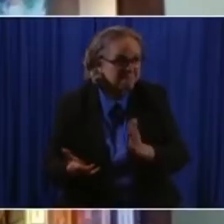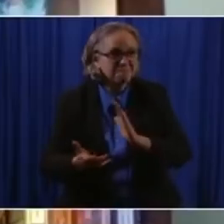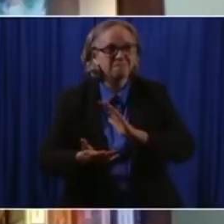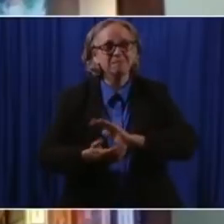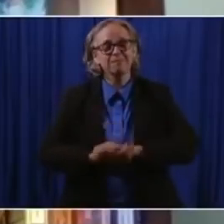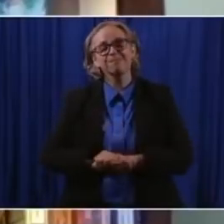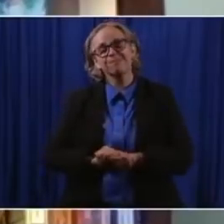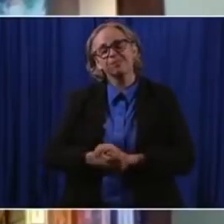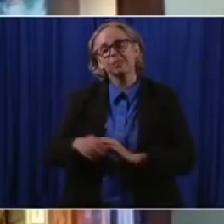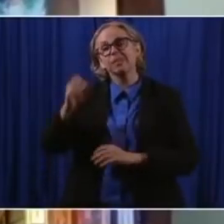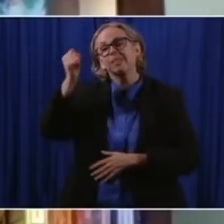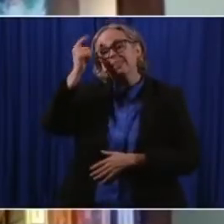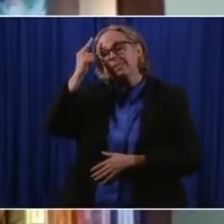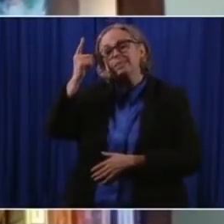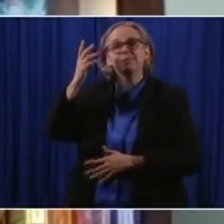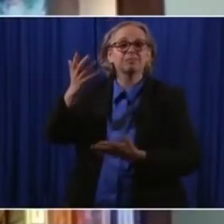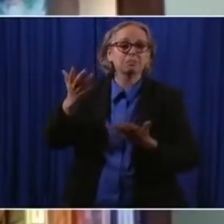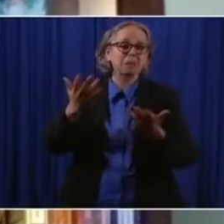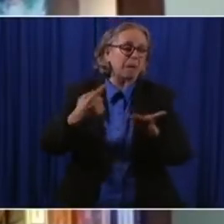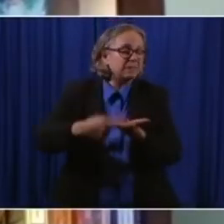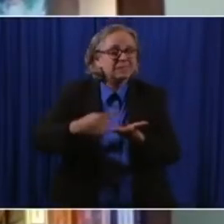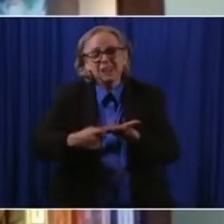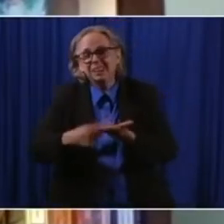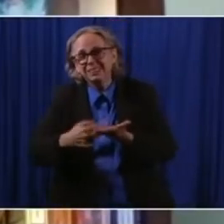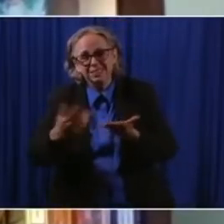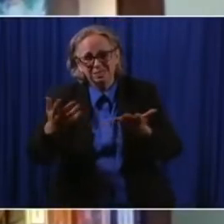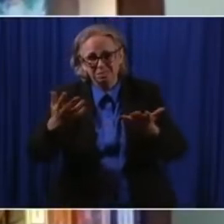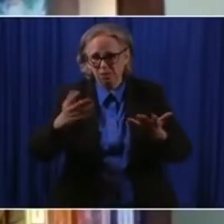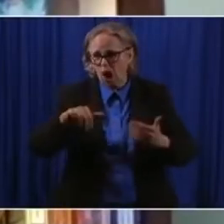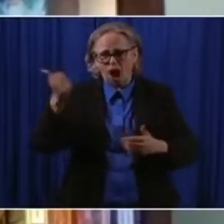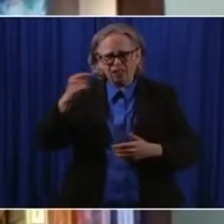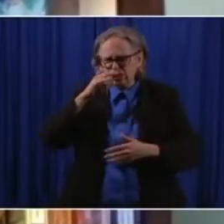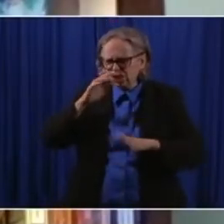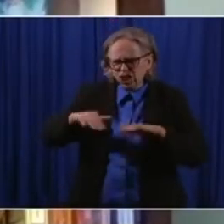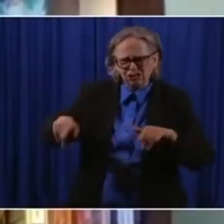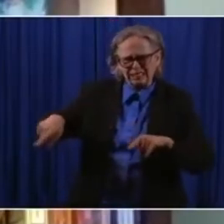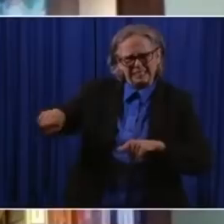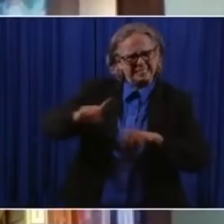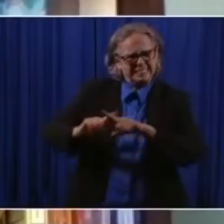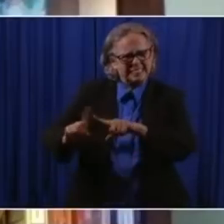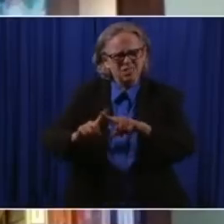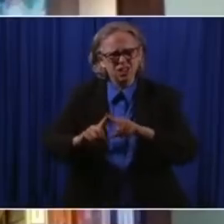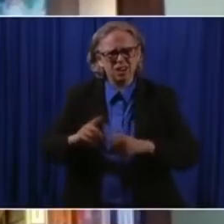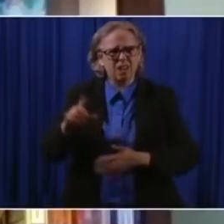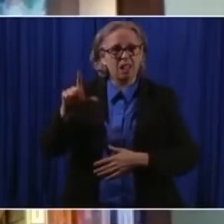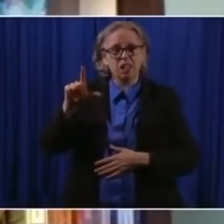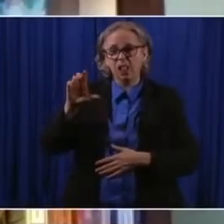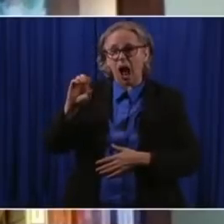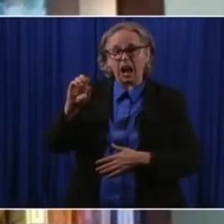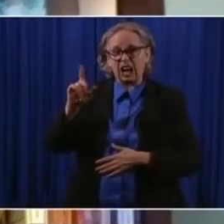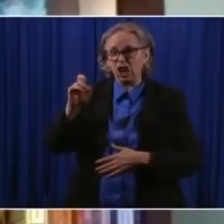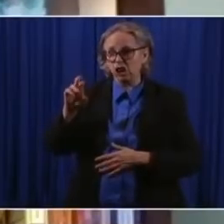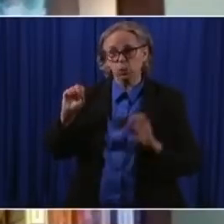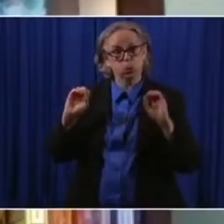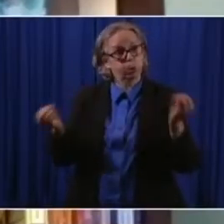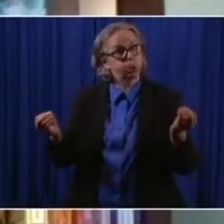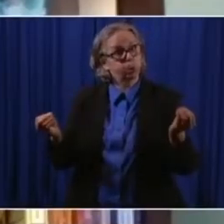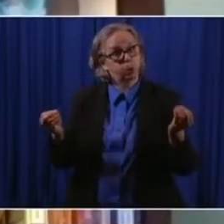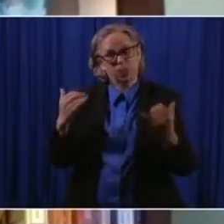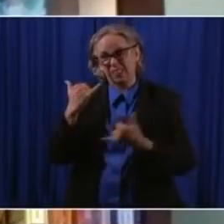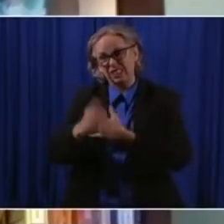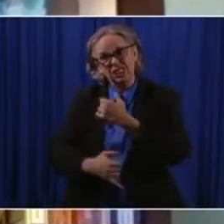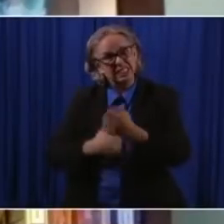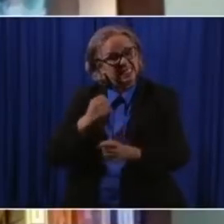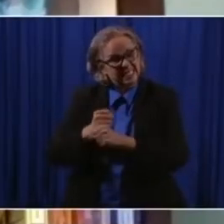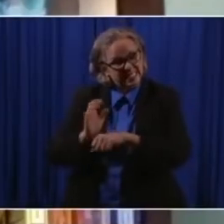to your older kiddos about, they're not going to have lockers this year. So they're going to be carrying everything in their book bags. They may get their temperature